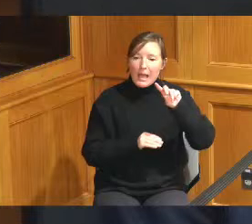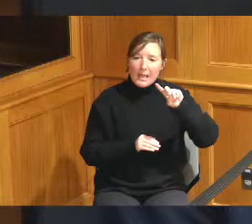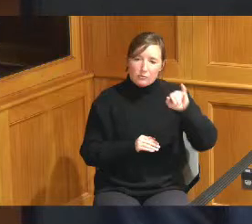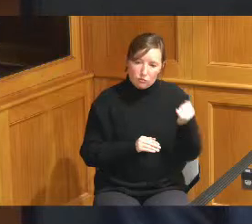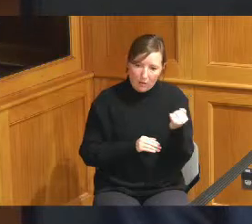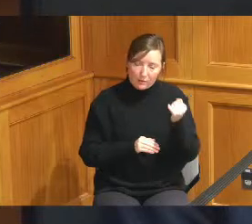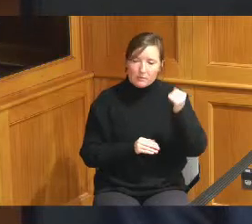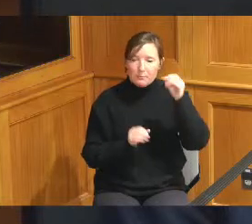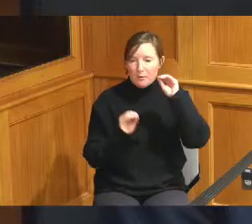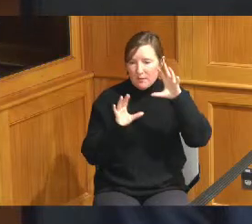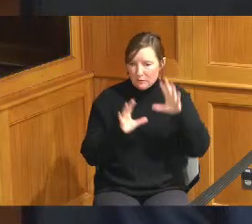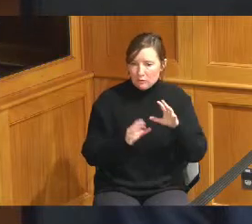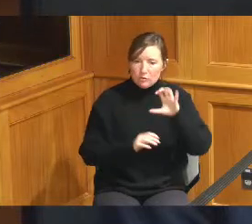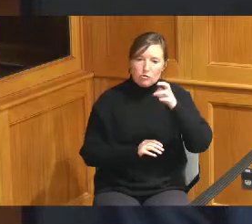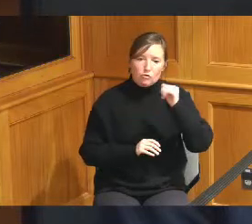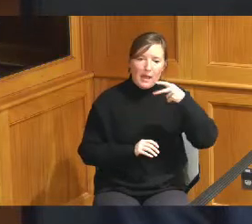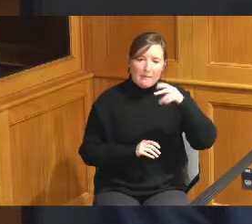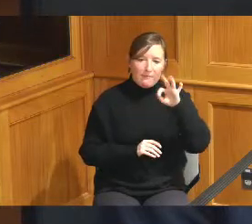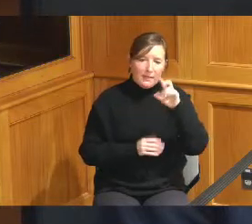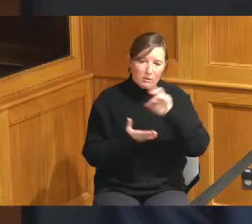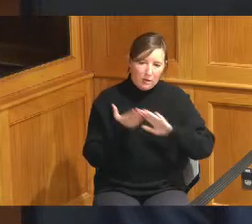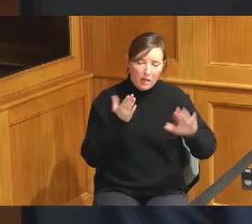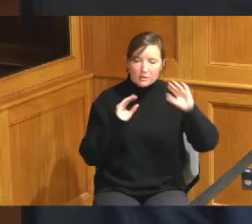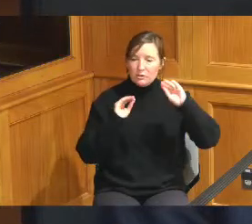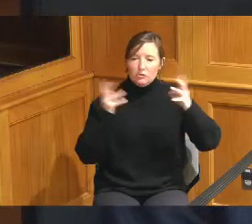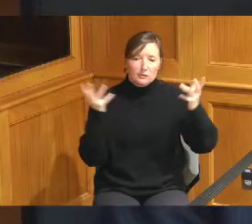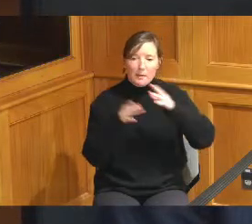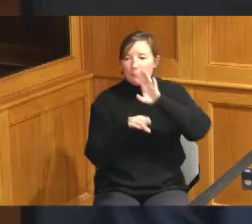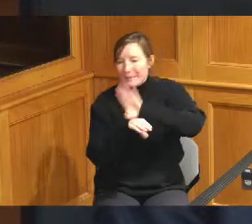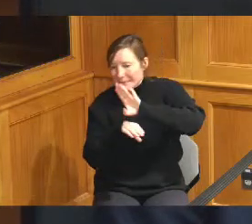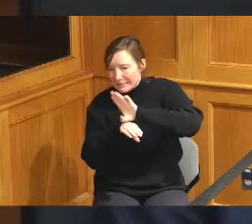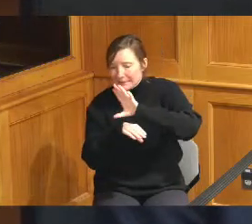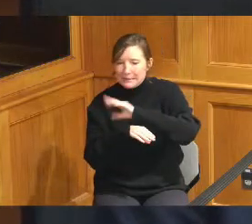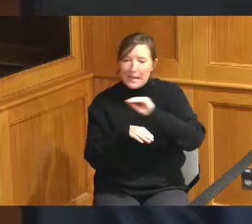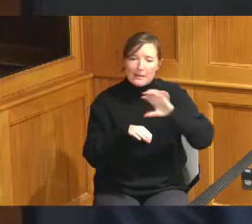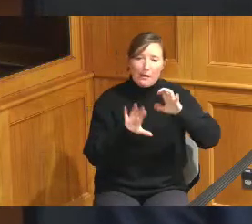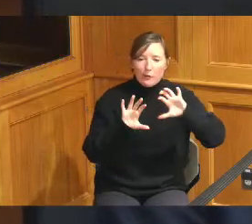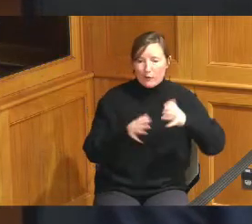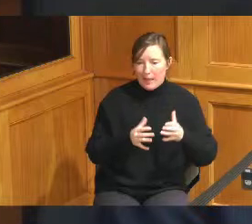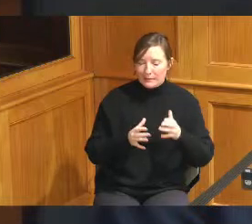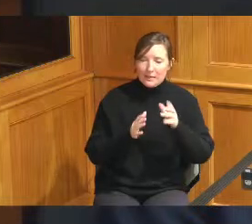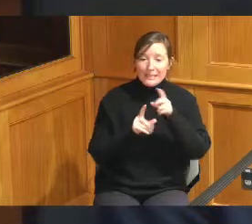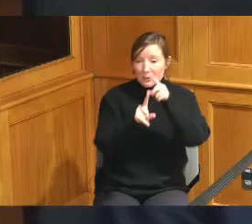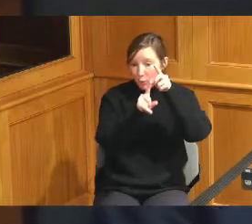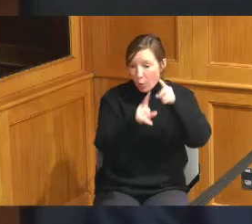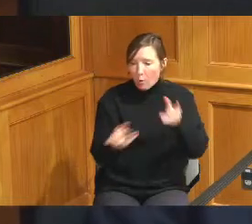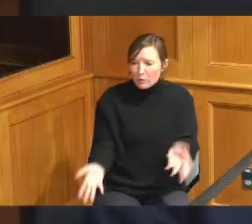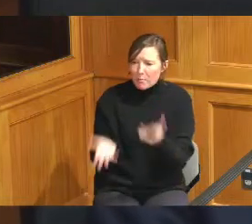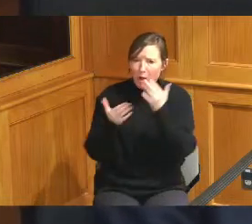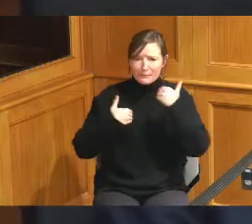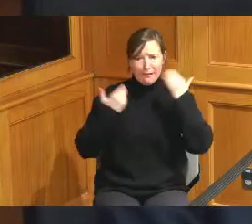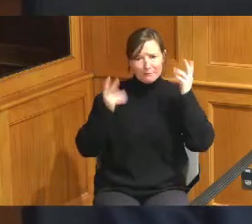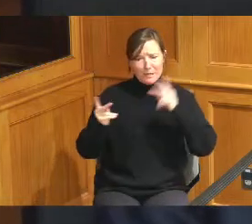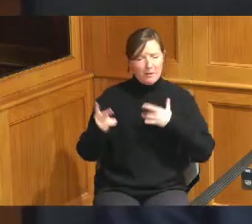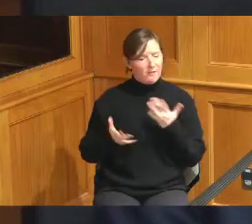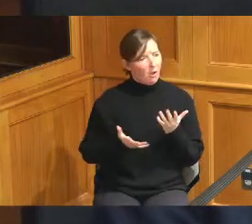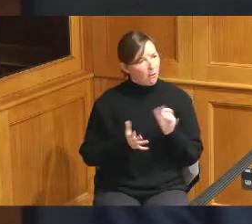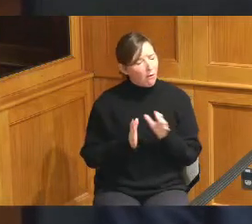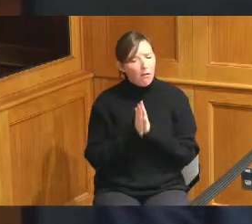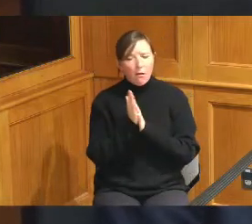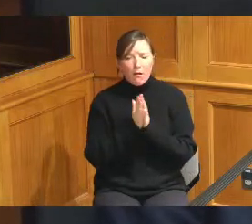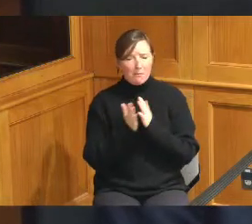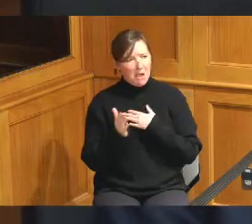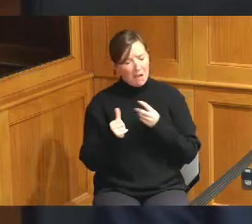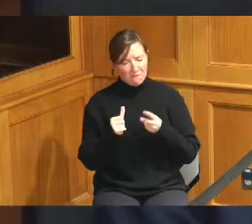at Chatfield College, teaching business and society classes, where his goal has been to motivate young people who may be first-generation